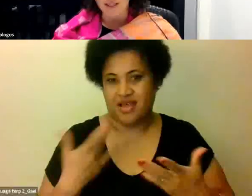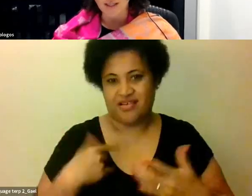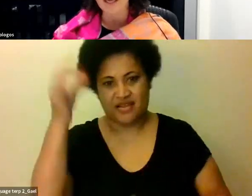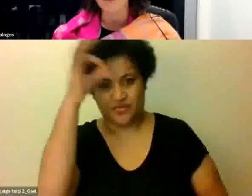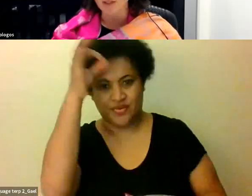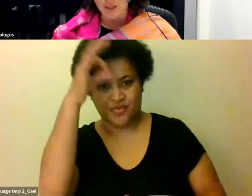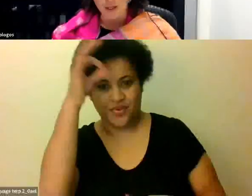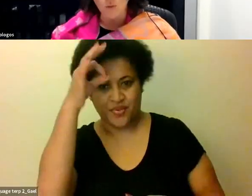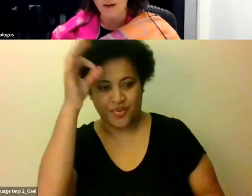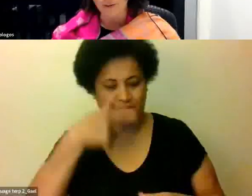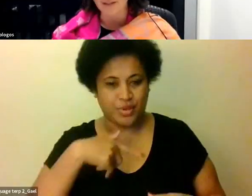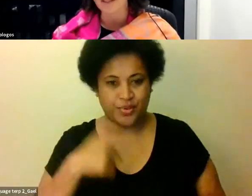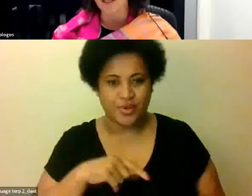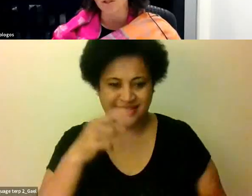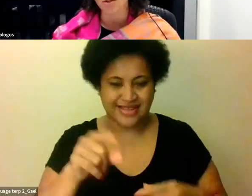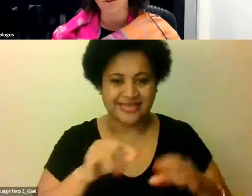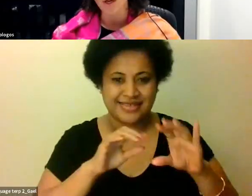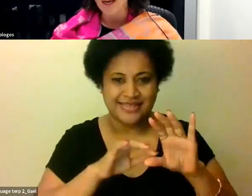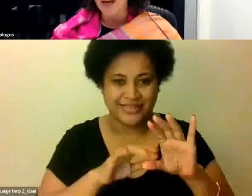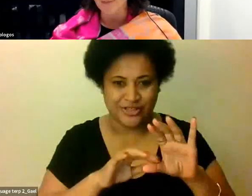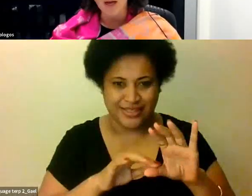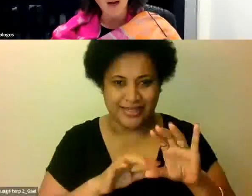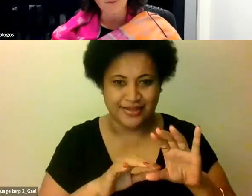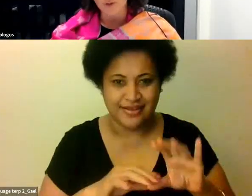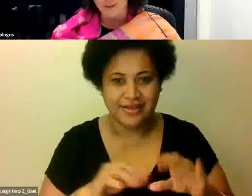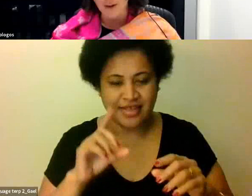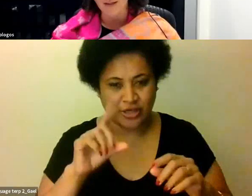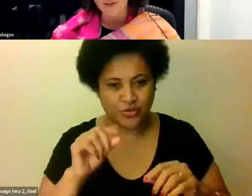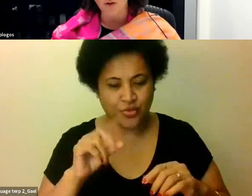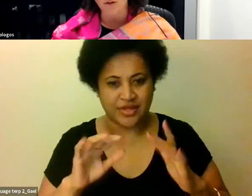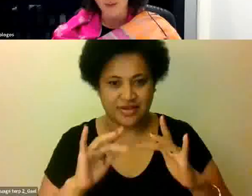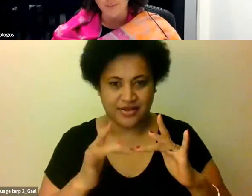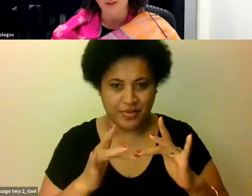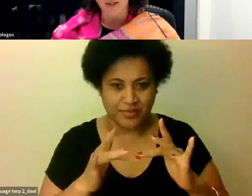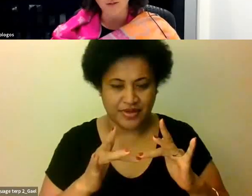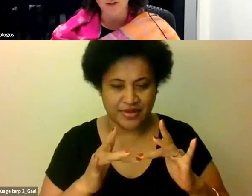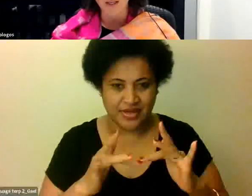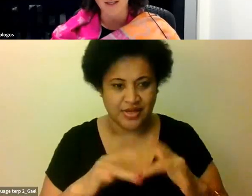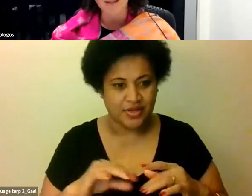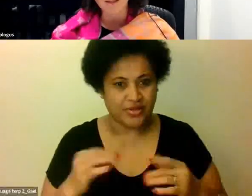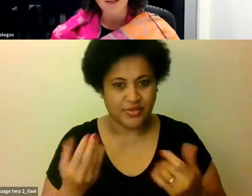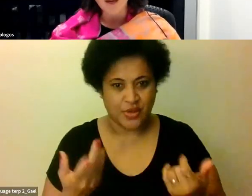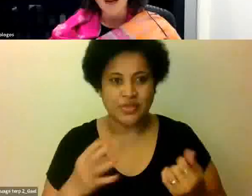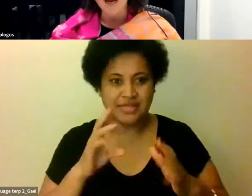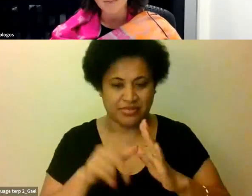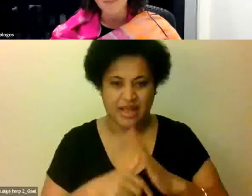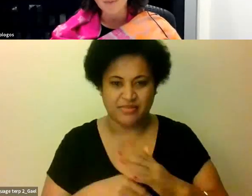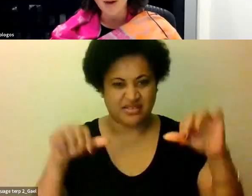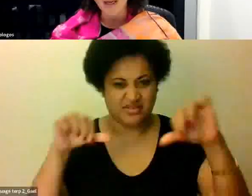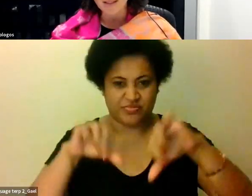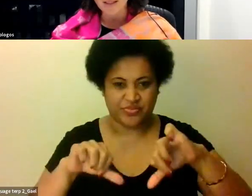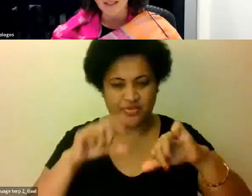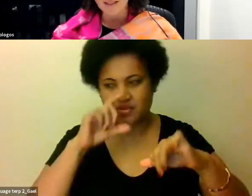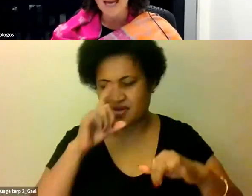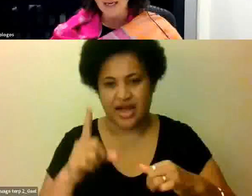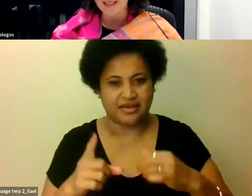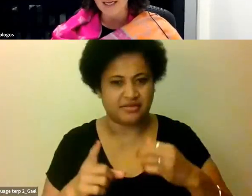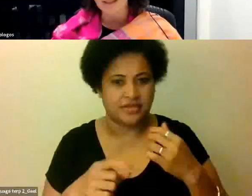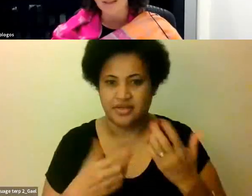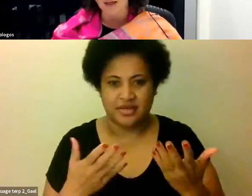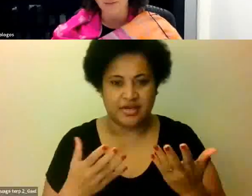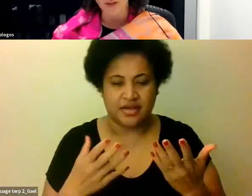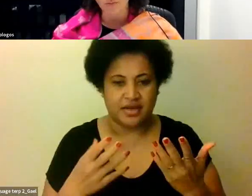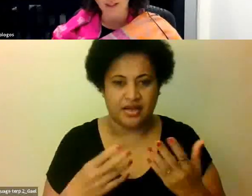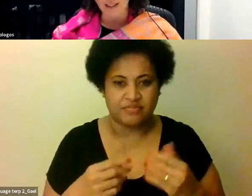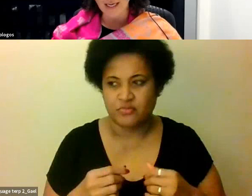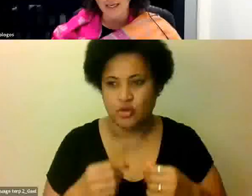last few years, and there's been inquiries into the harmful impacts on people and communities. But it sadly